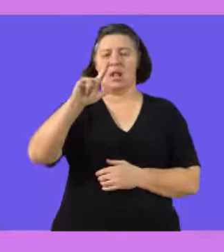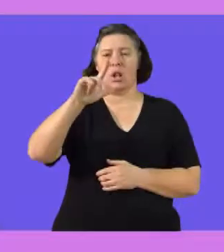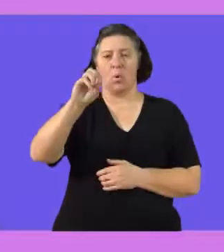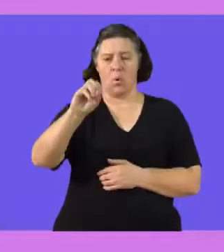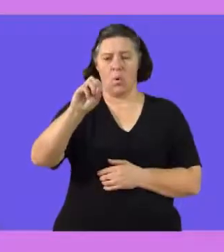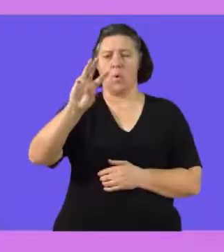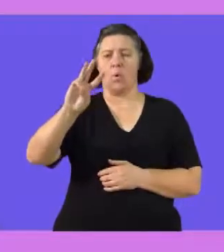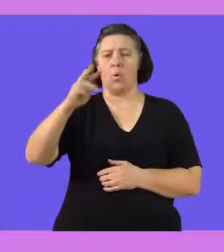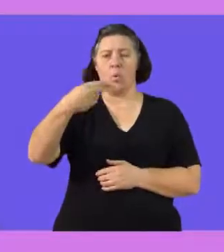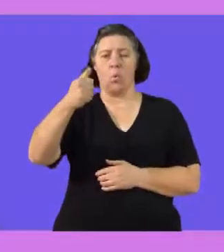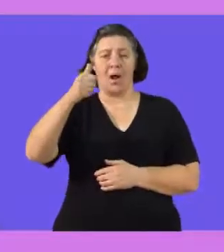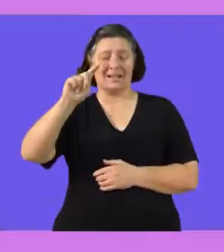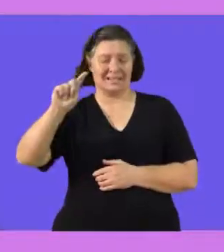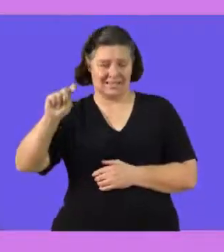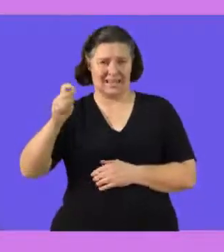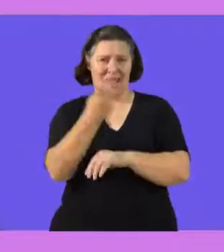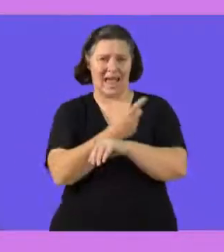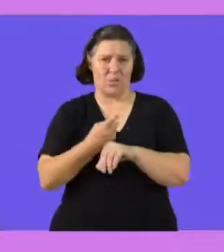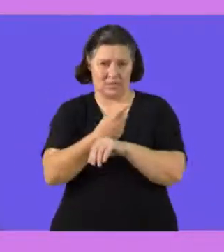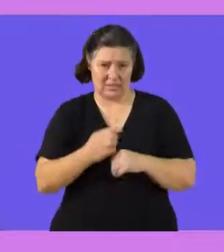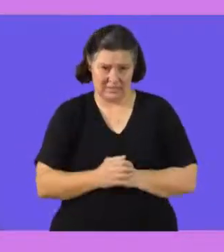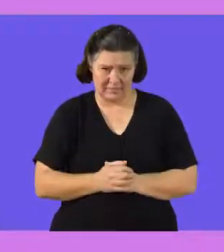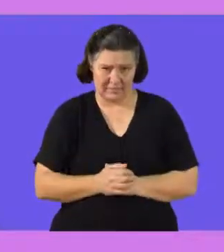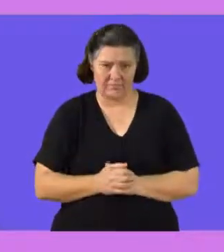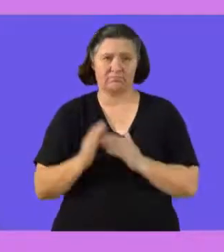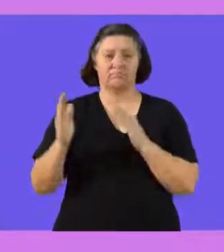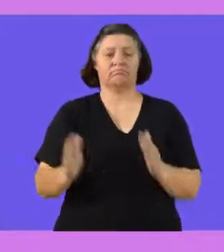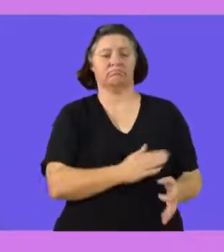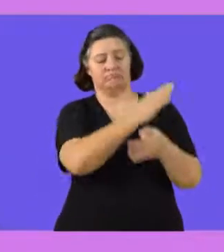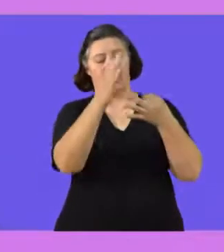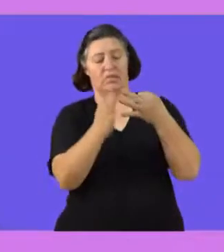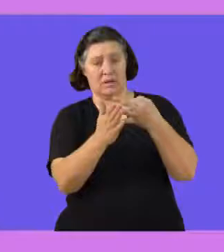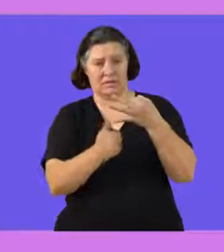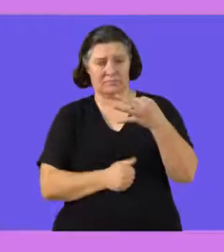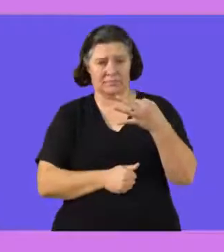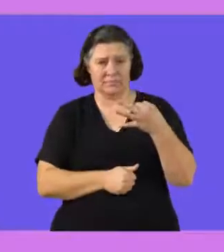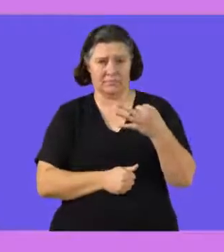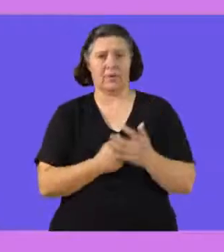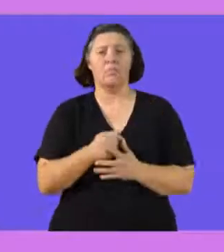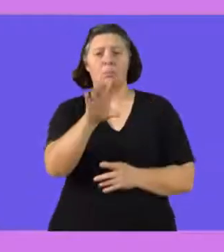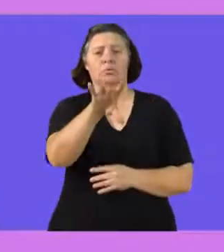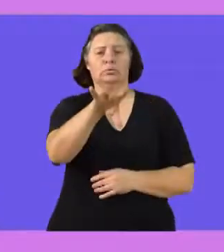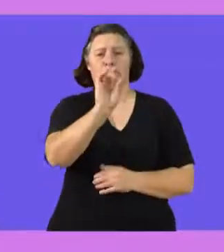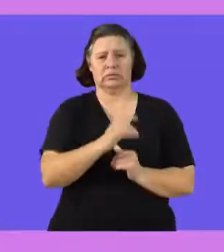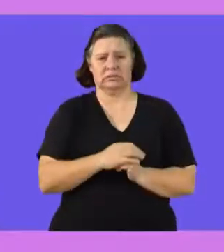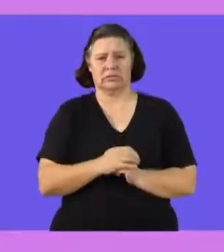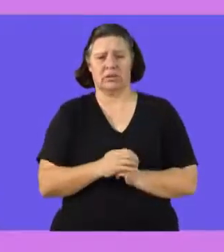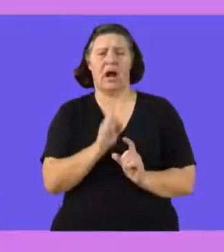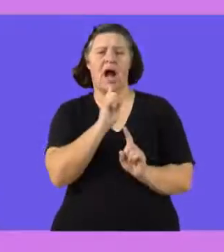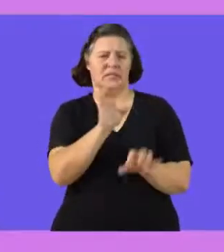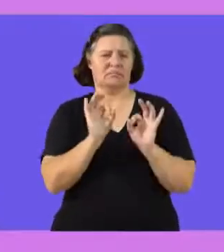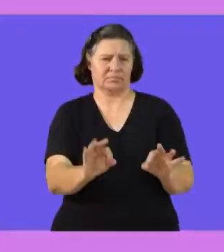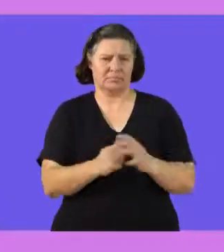that is what electricity is measured in. Then also, question number 3, it says choose the